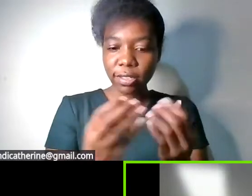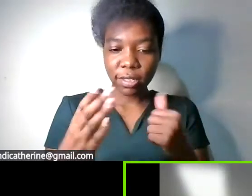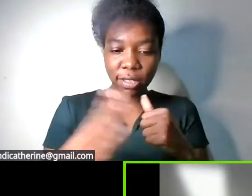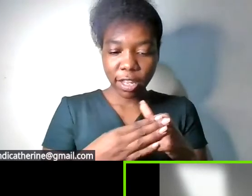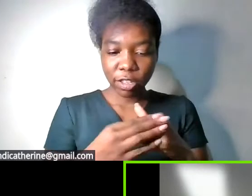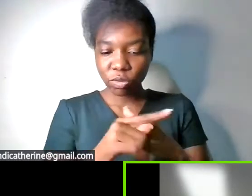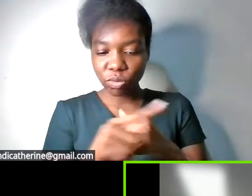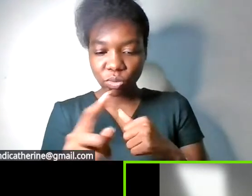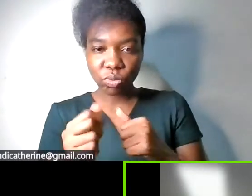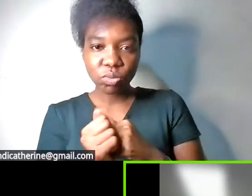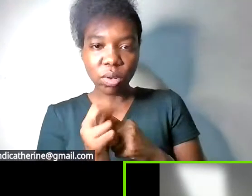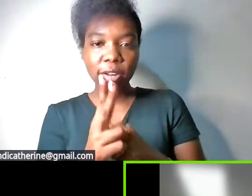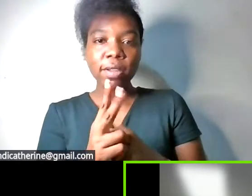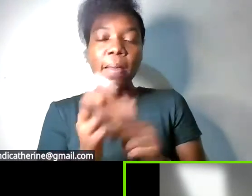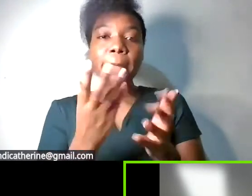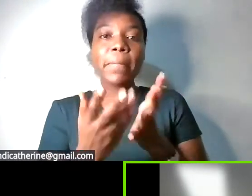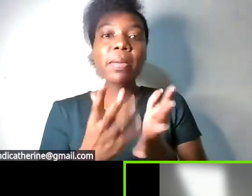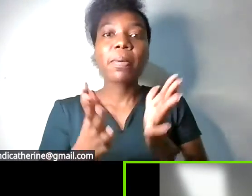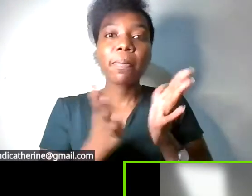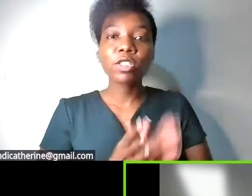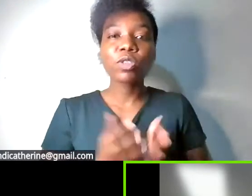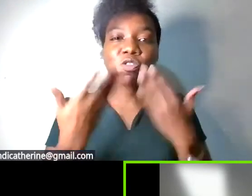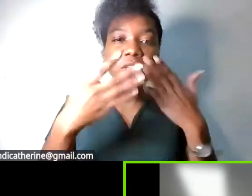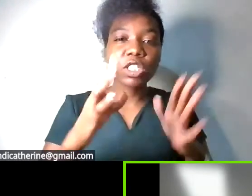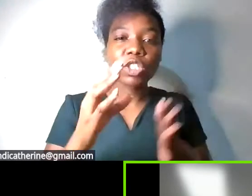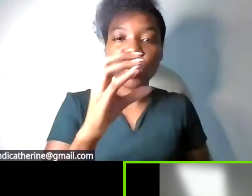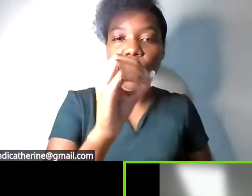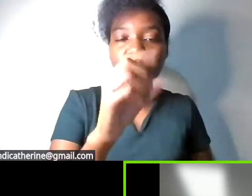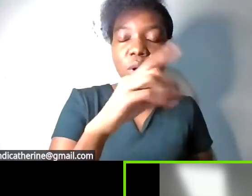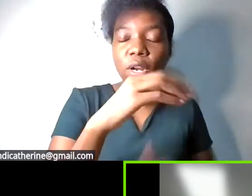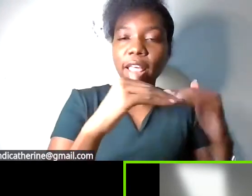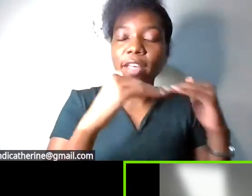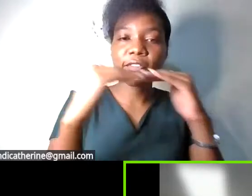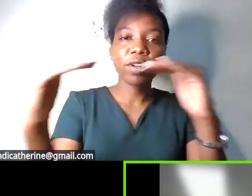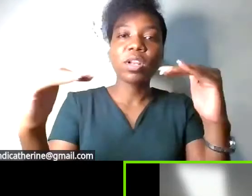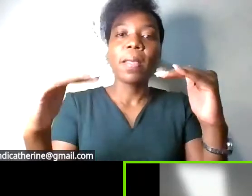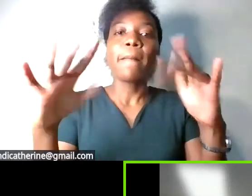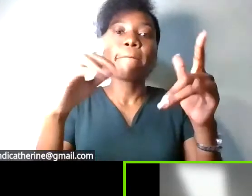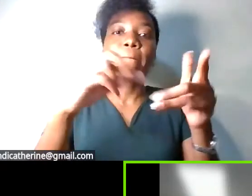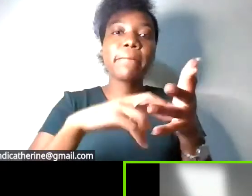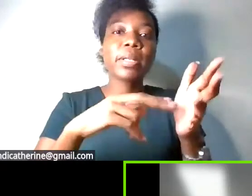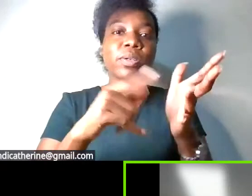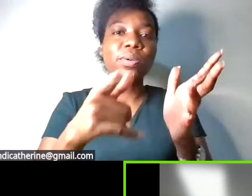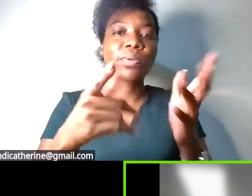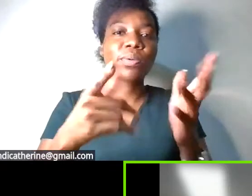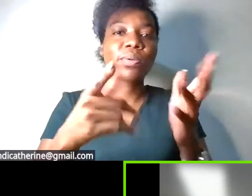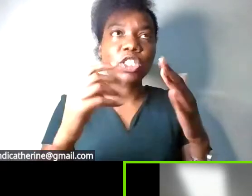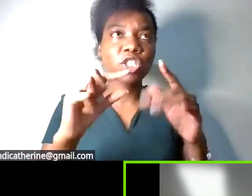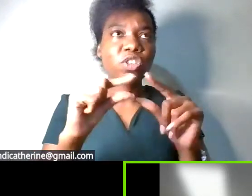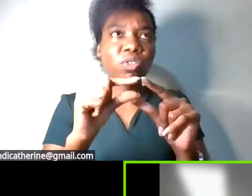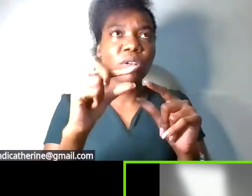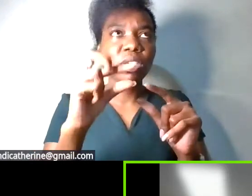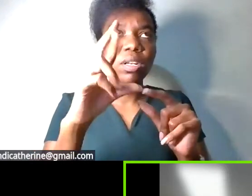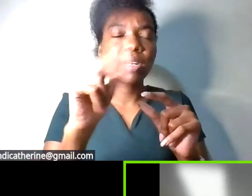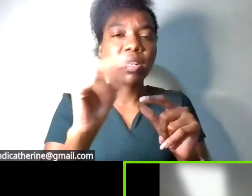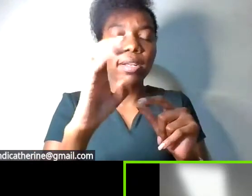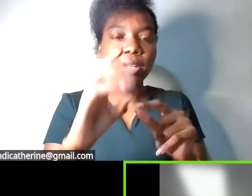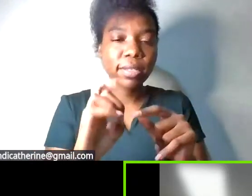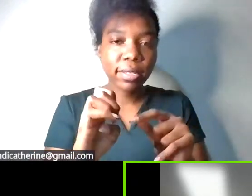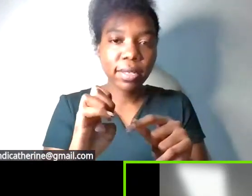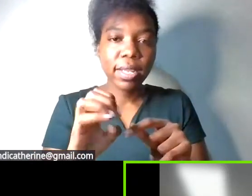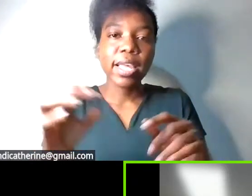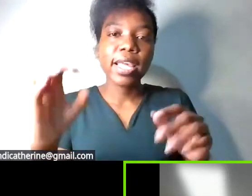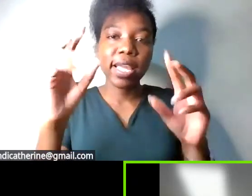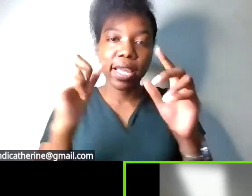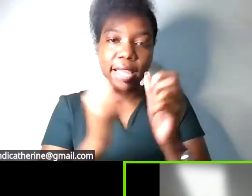has finished their O levels, right? So if they've finished their O levels, they've actually completed up to grade 11, which means they only need 8